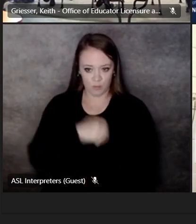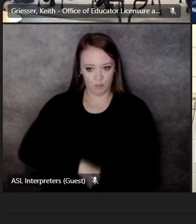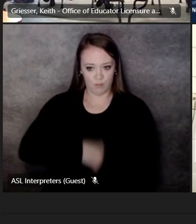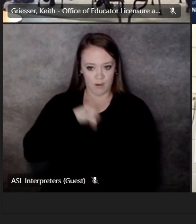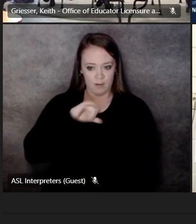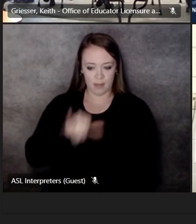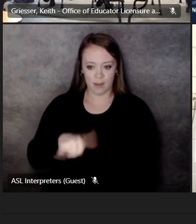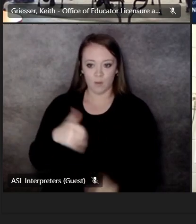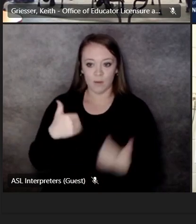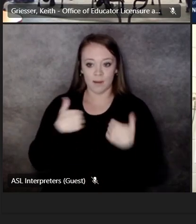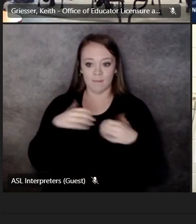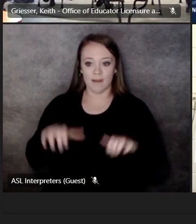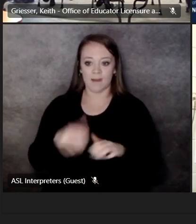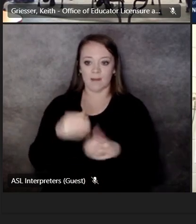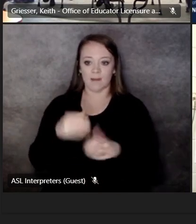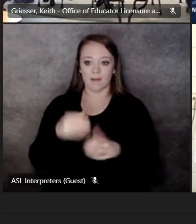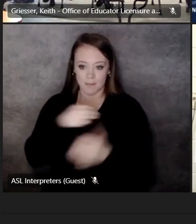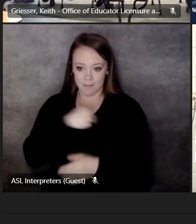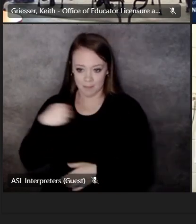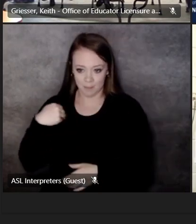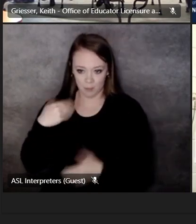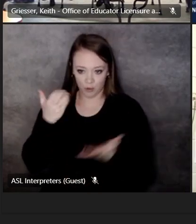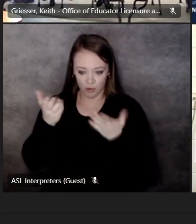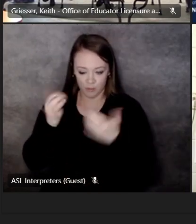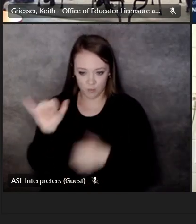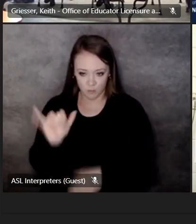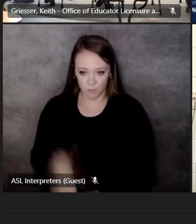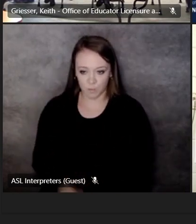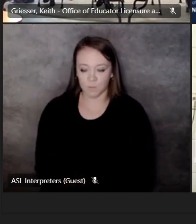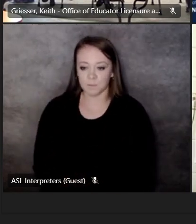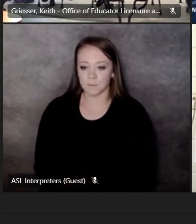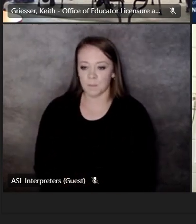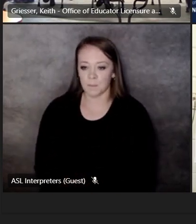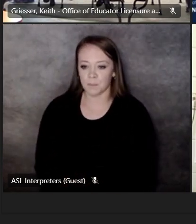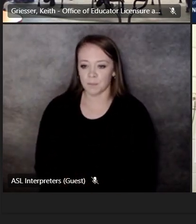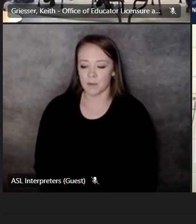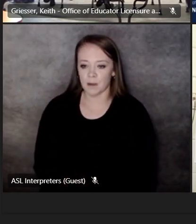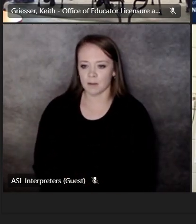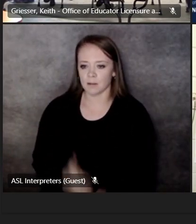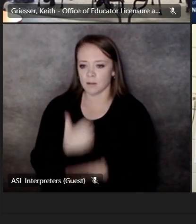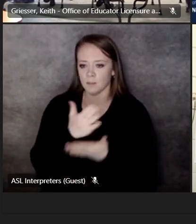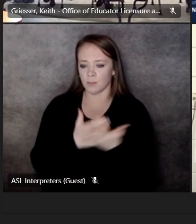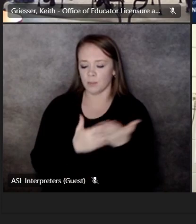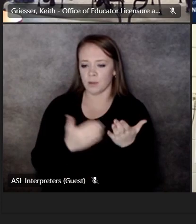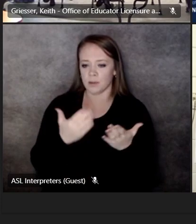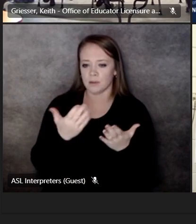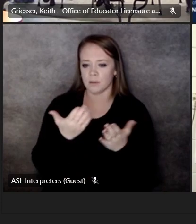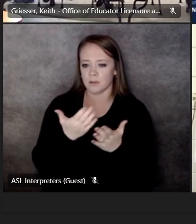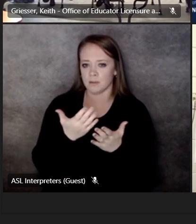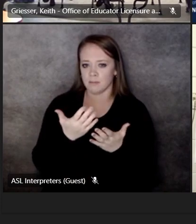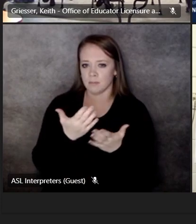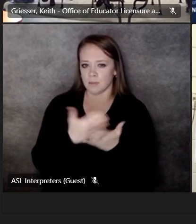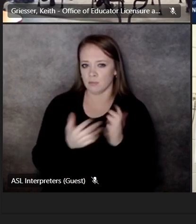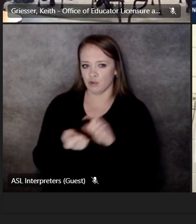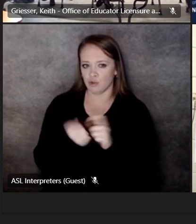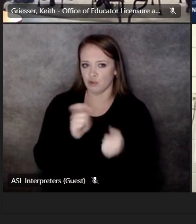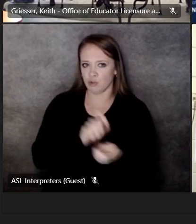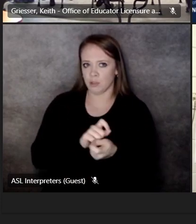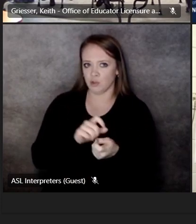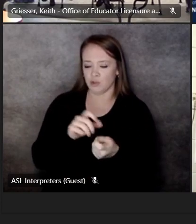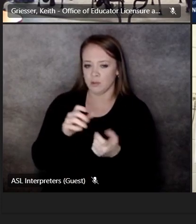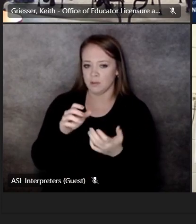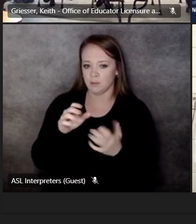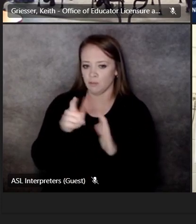that also serves on the board. And as part of some revisions to statute a few years ago, there were